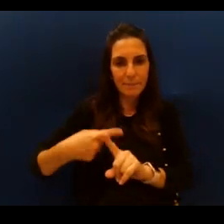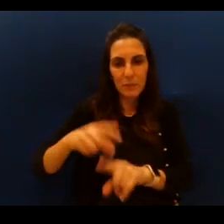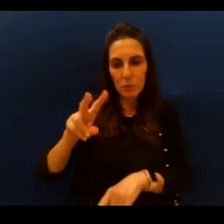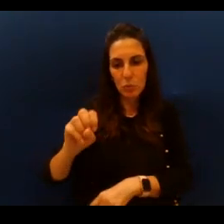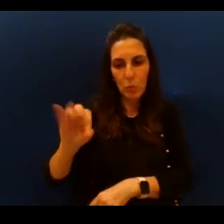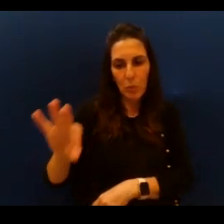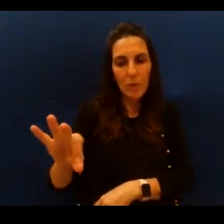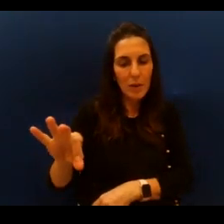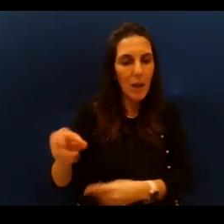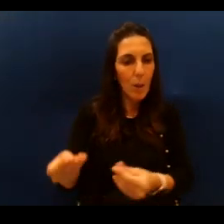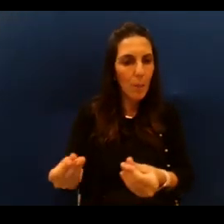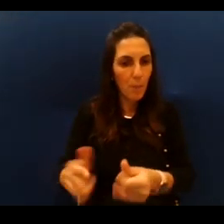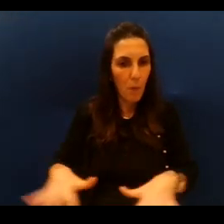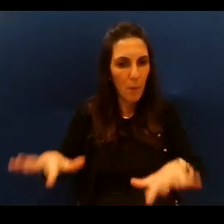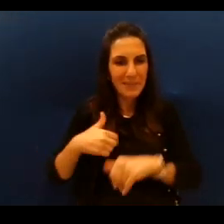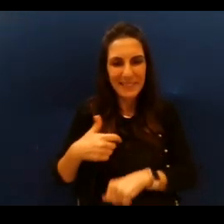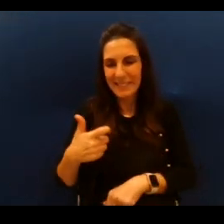we previously talked about.